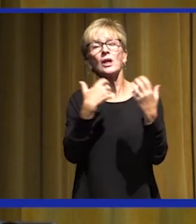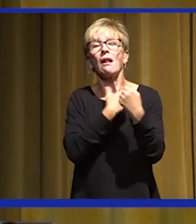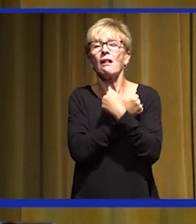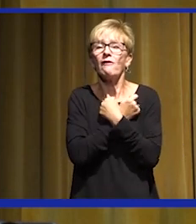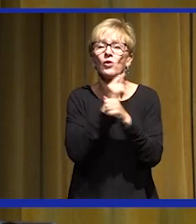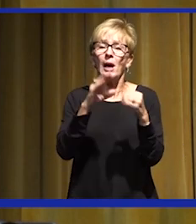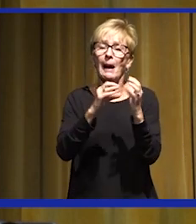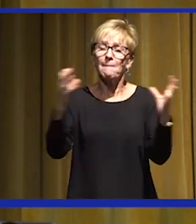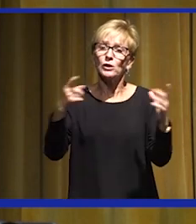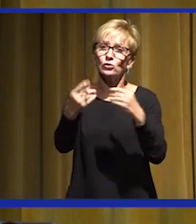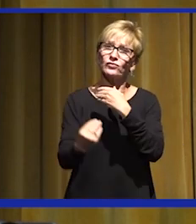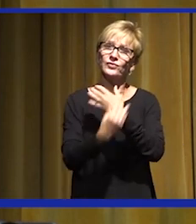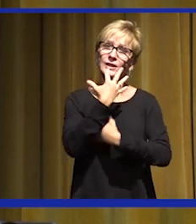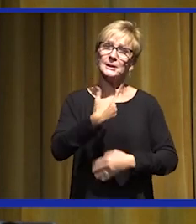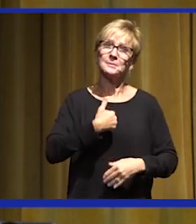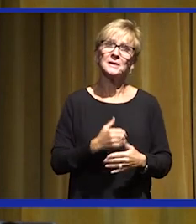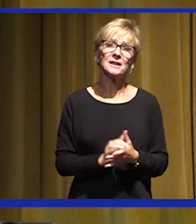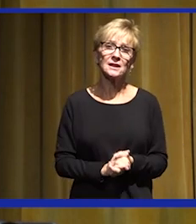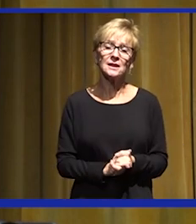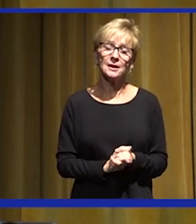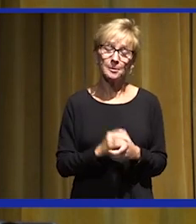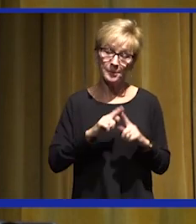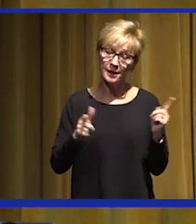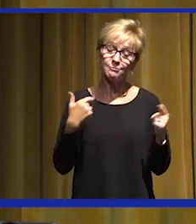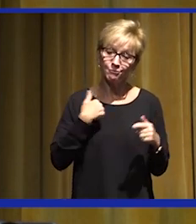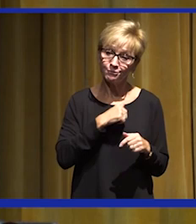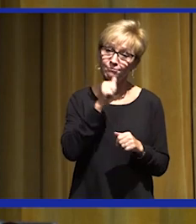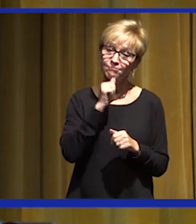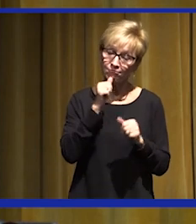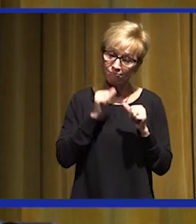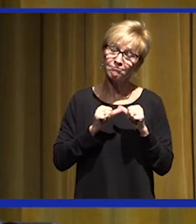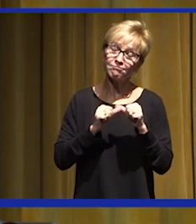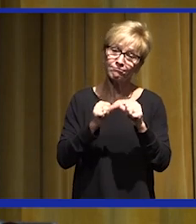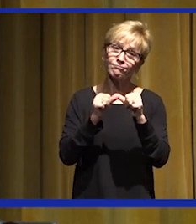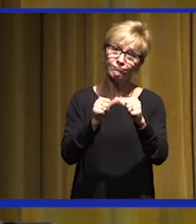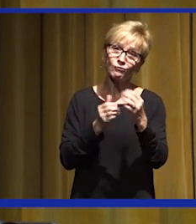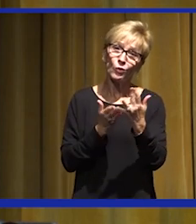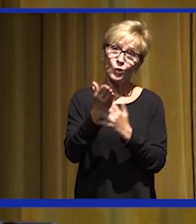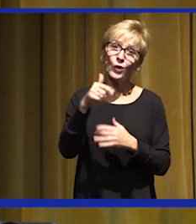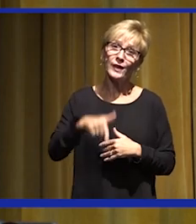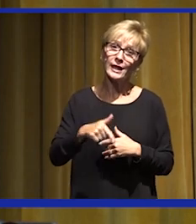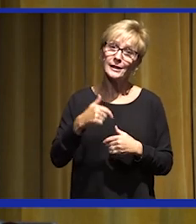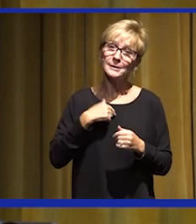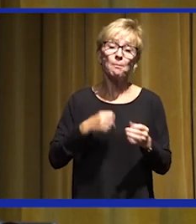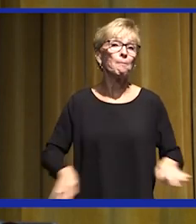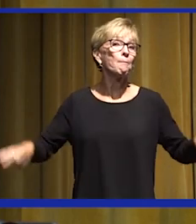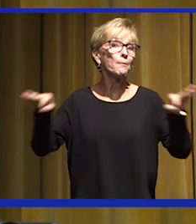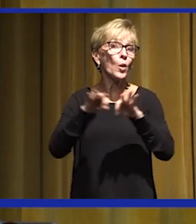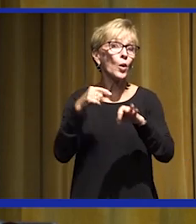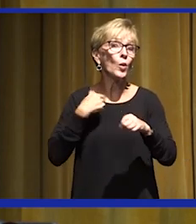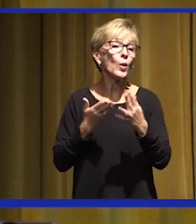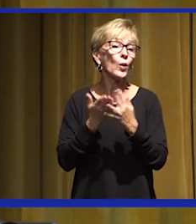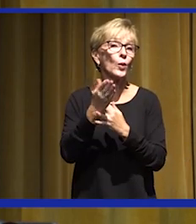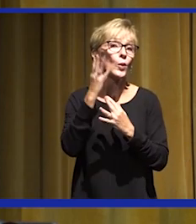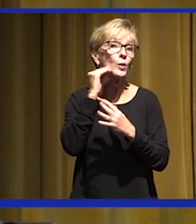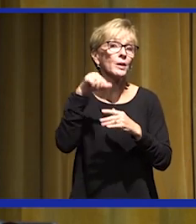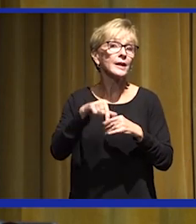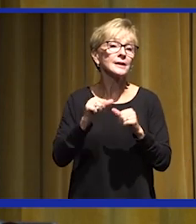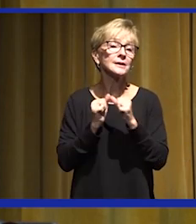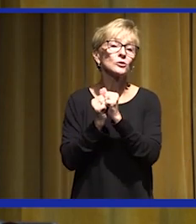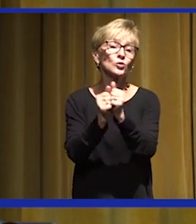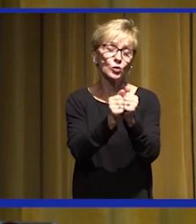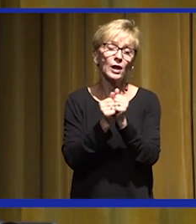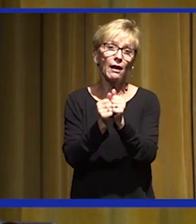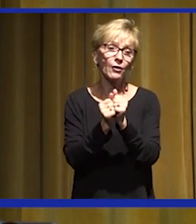me. But we got through this, and most importantly, we got through it together. Now we can walk